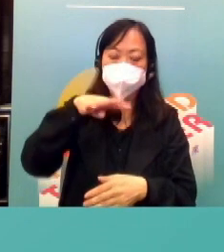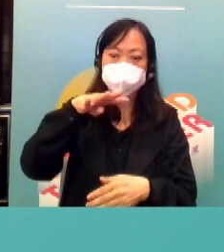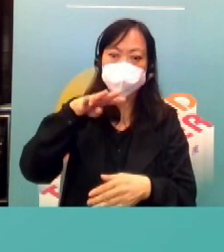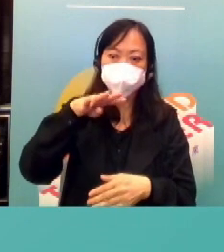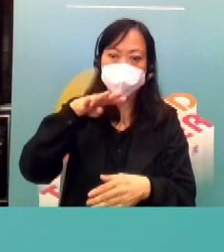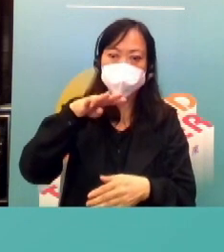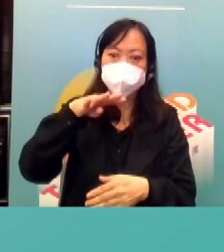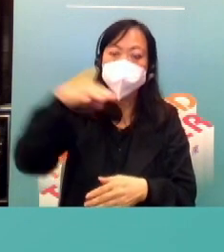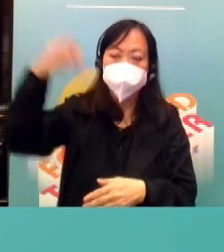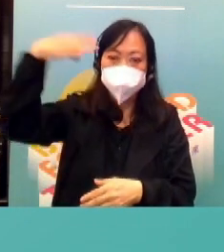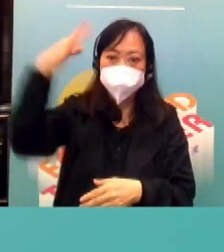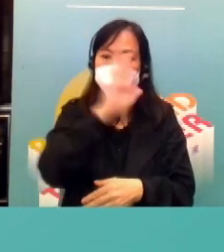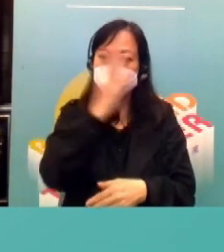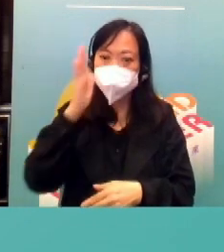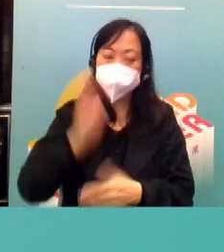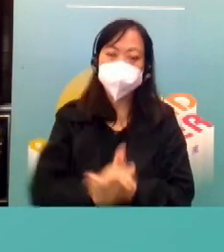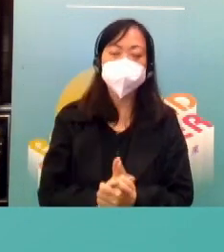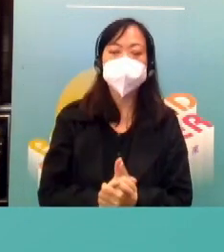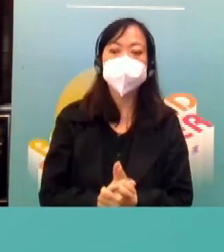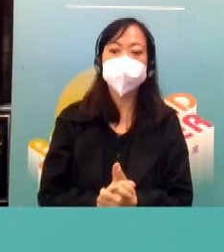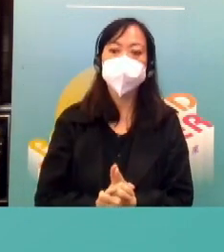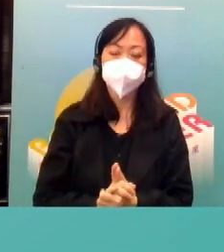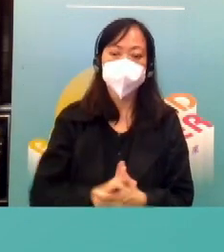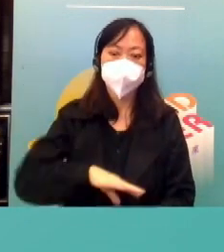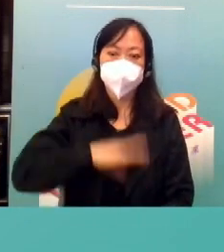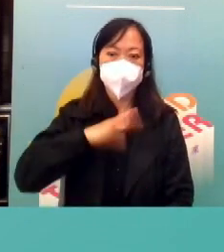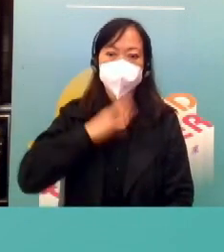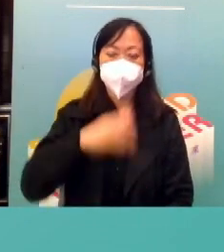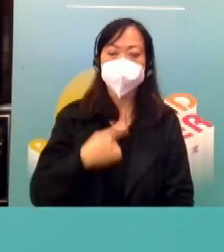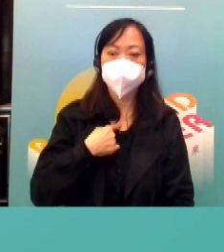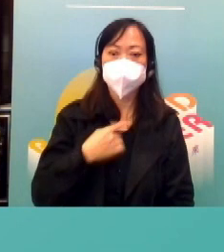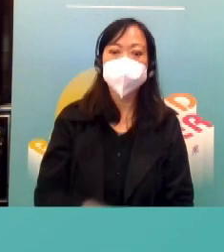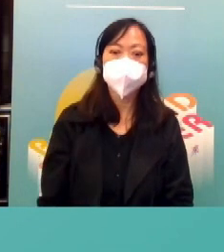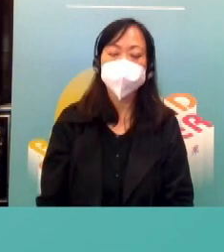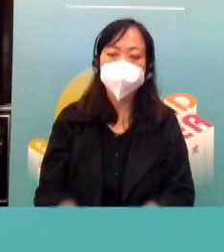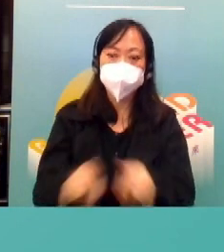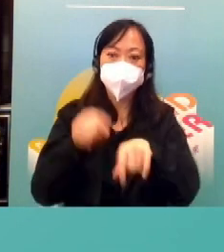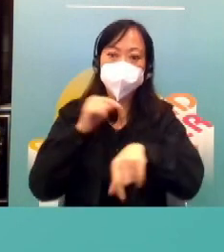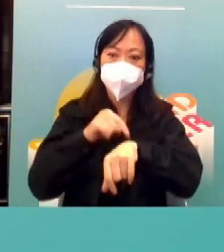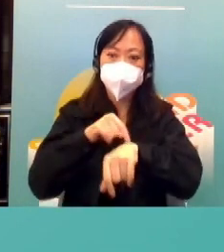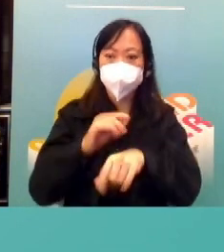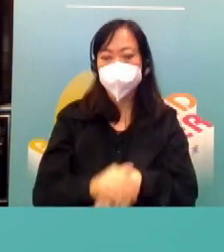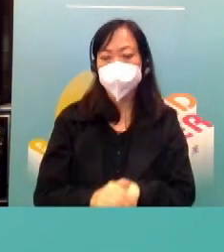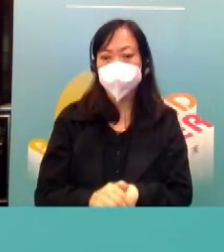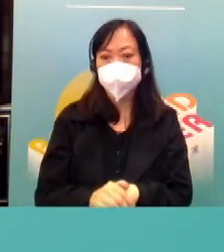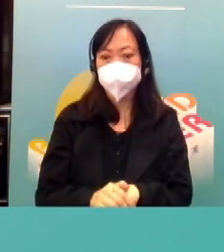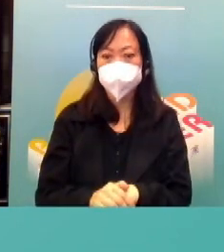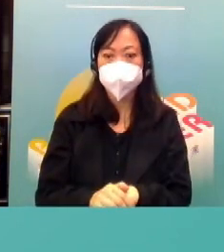both the need for more housing, but also look to implement and build a very sustainable